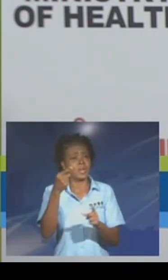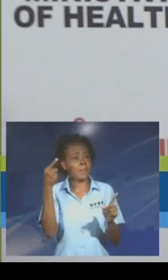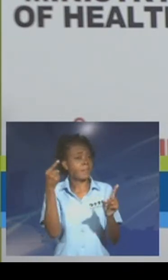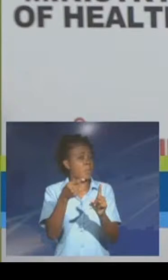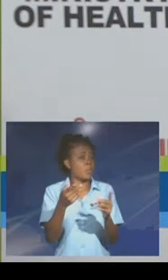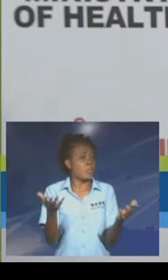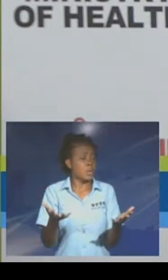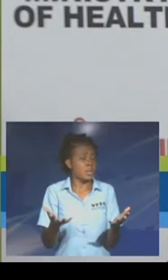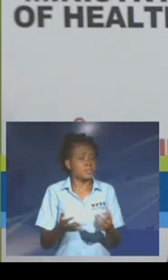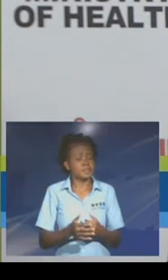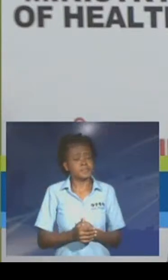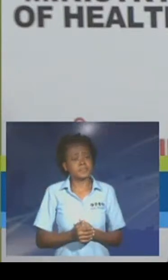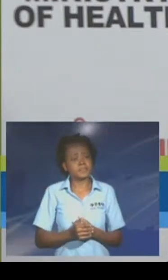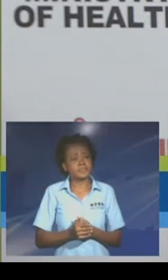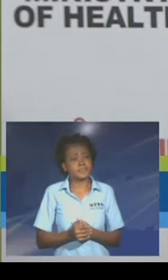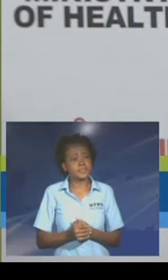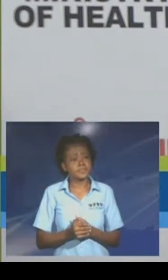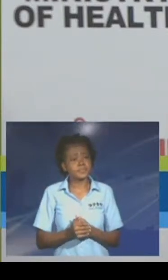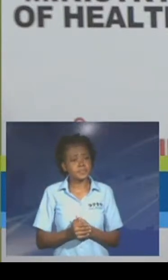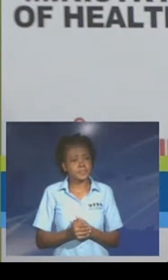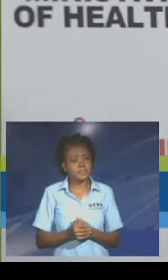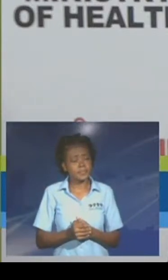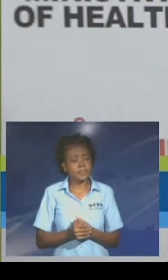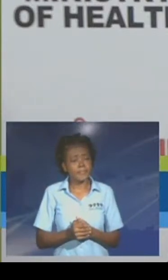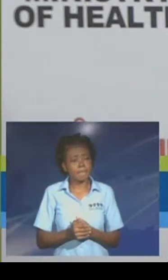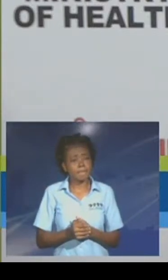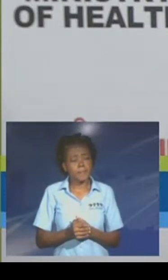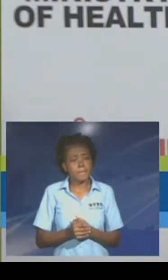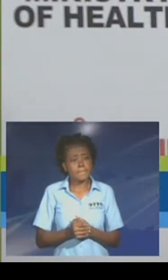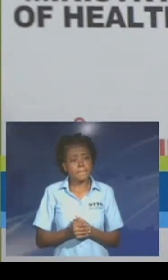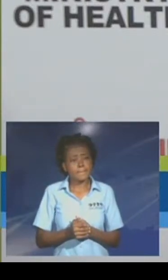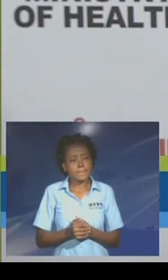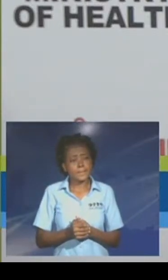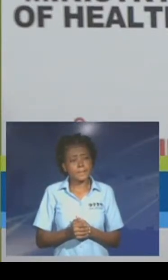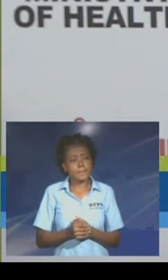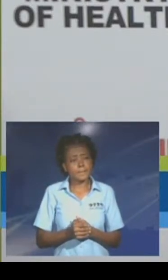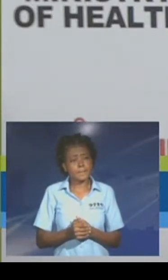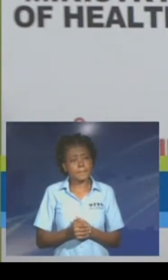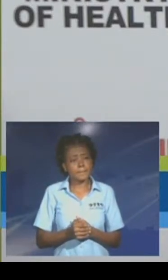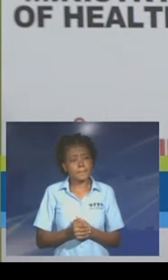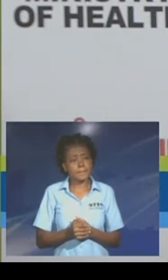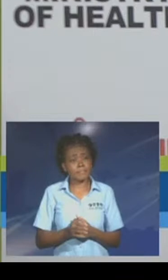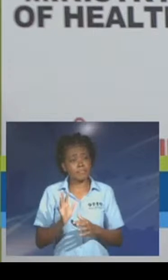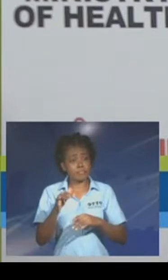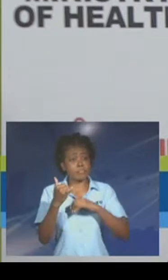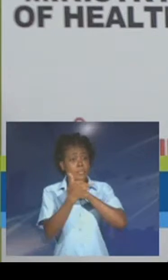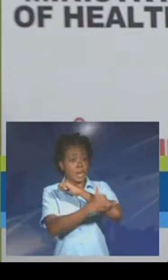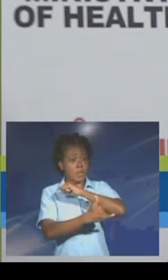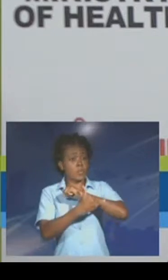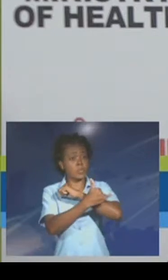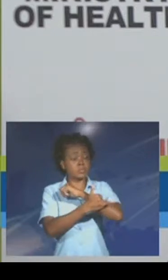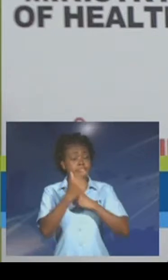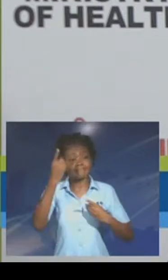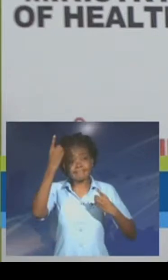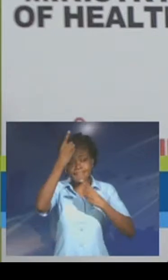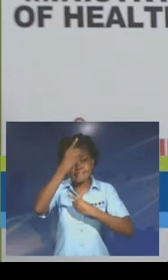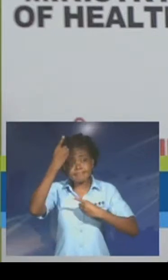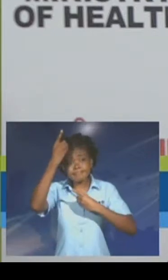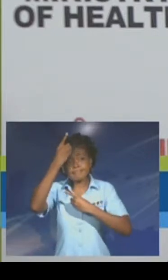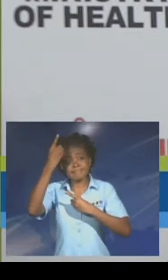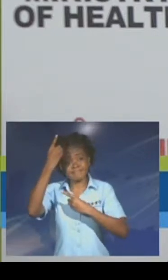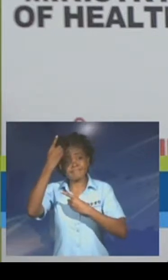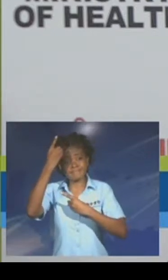after countries or peoples. Unfortunately, we still have the remnants of that with the Spanish flu. But you